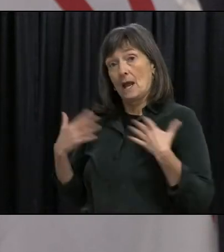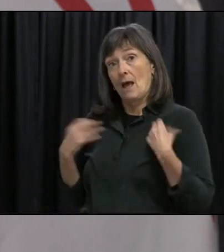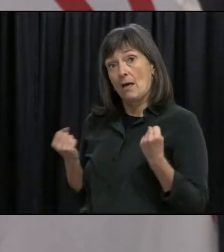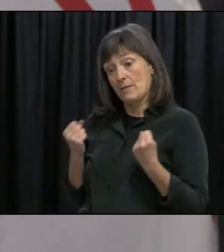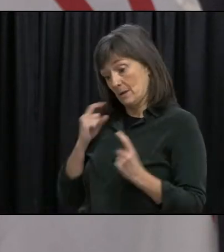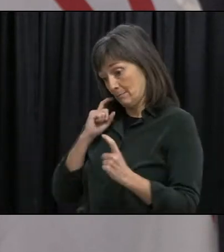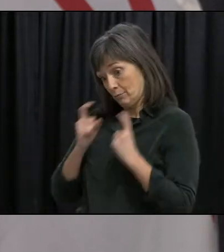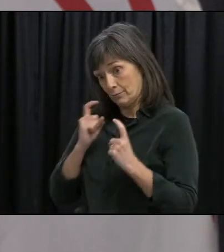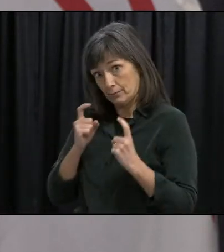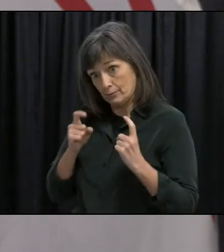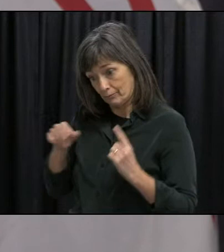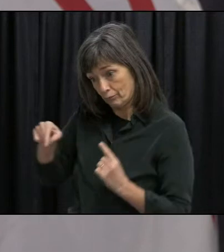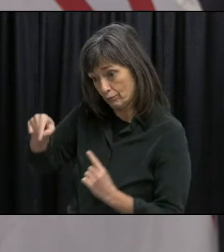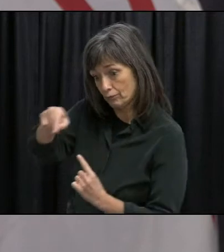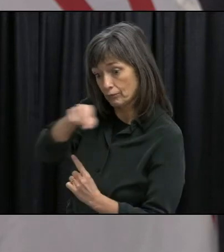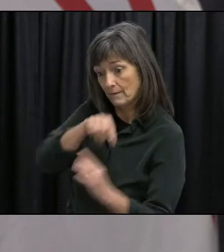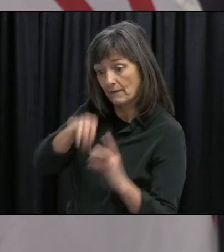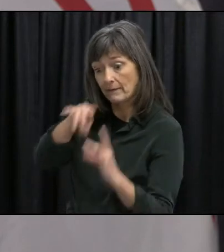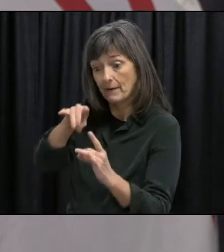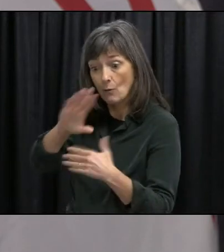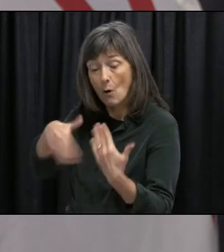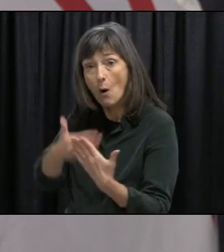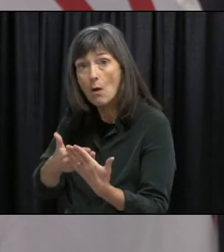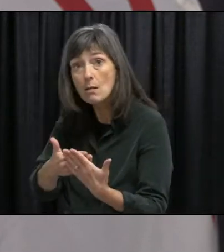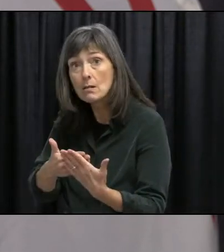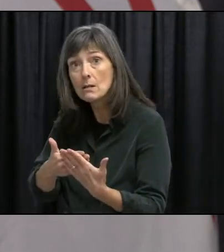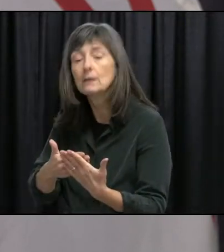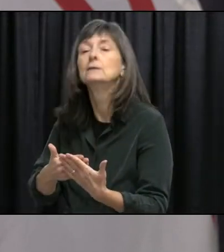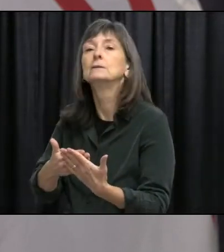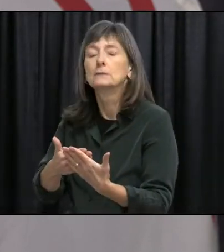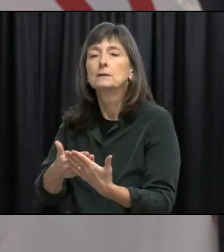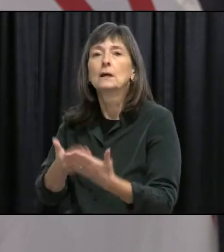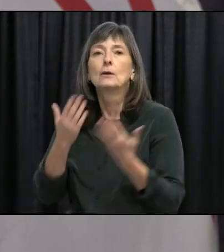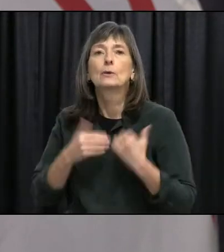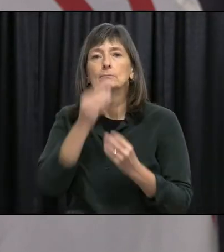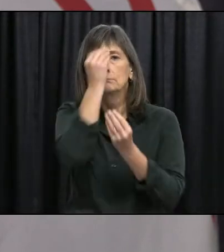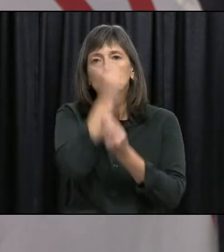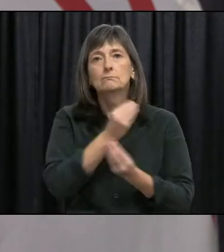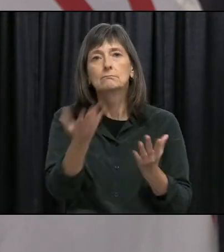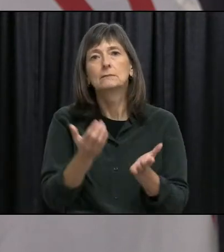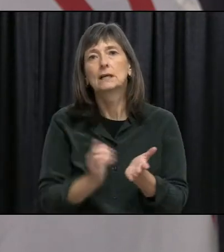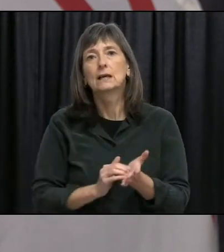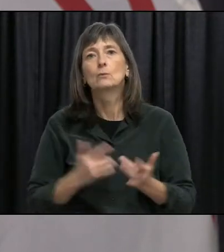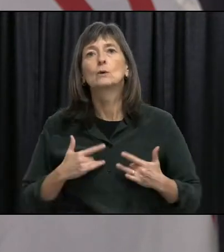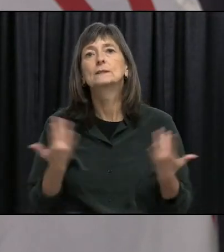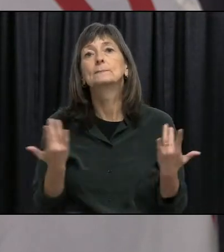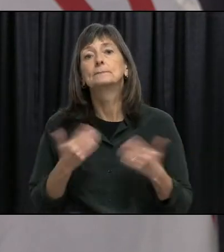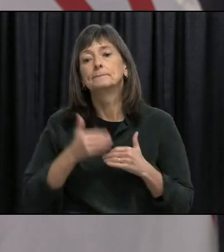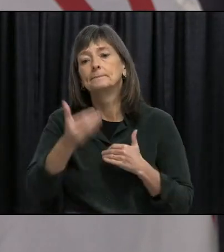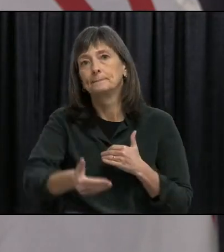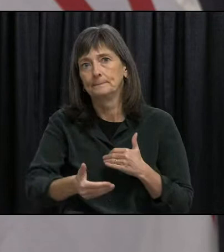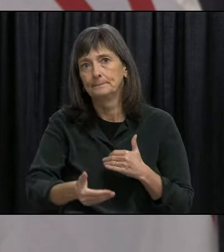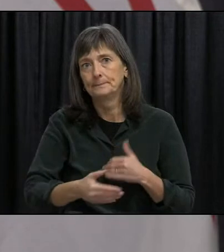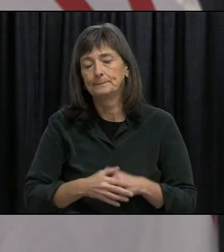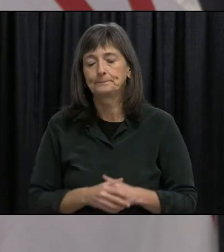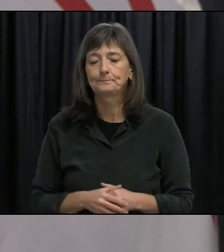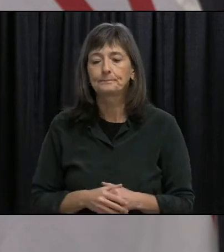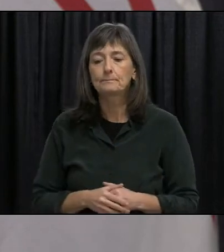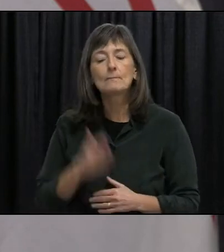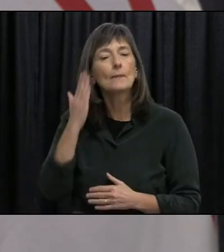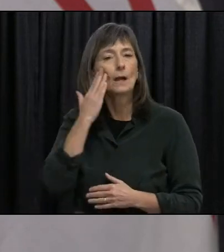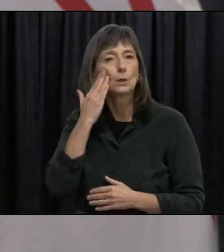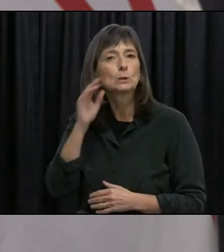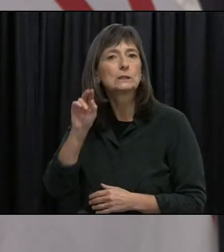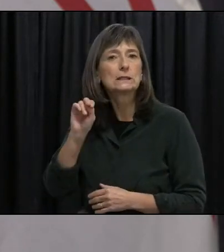we will provide an update on next steps as it relates to this school. I know there is significant concern in the